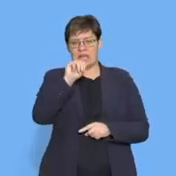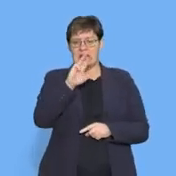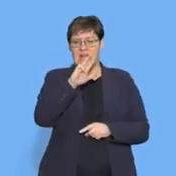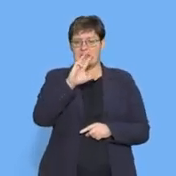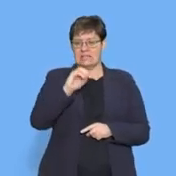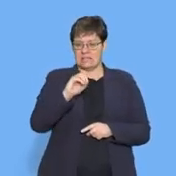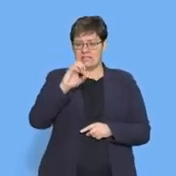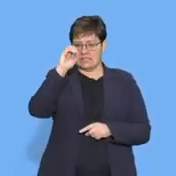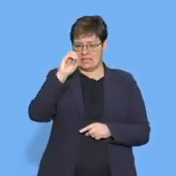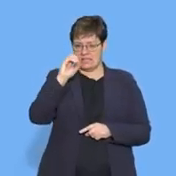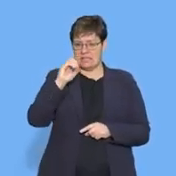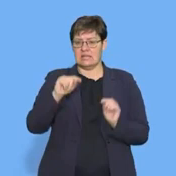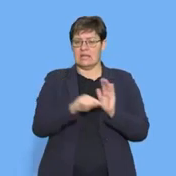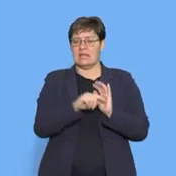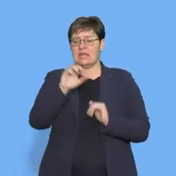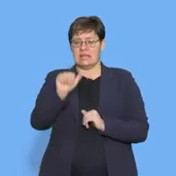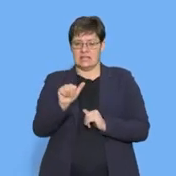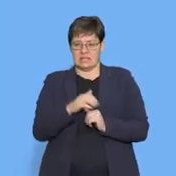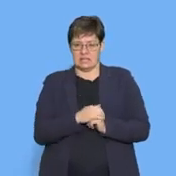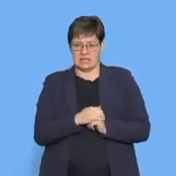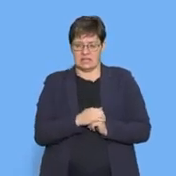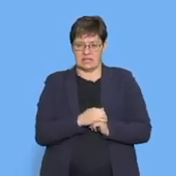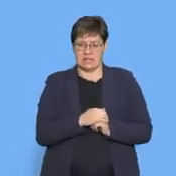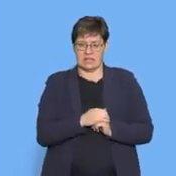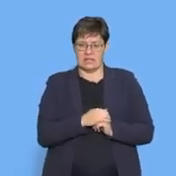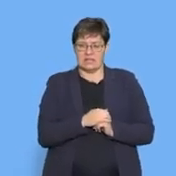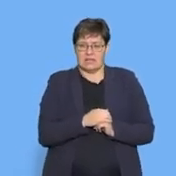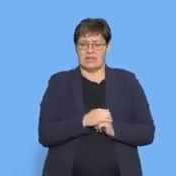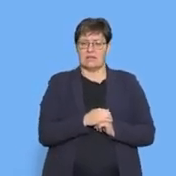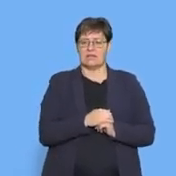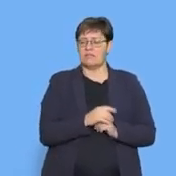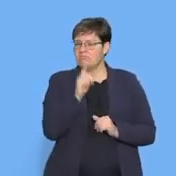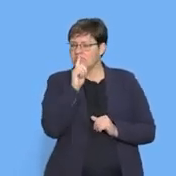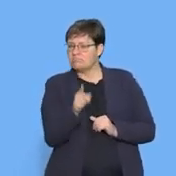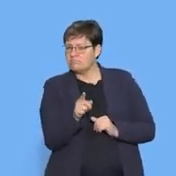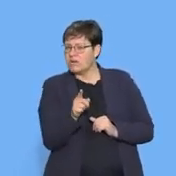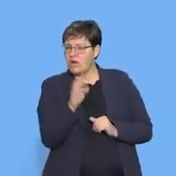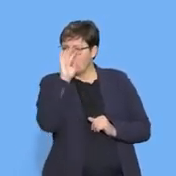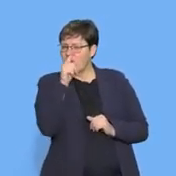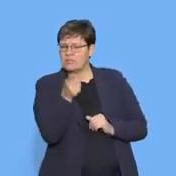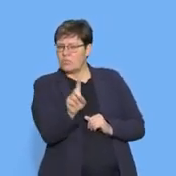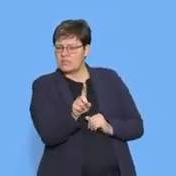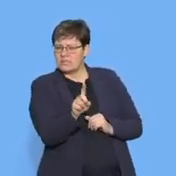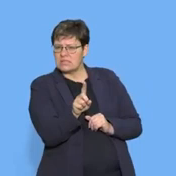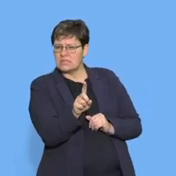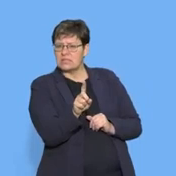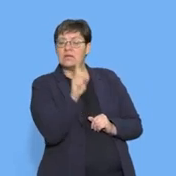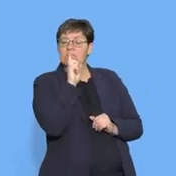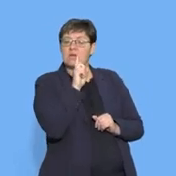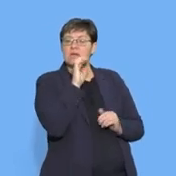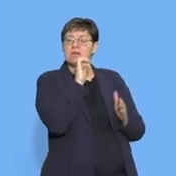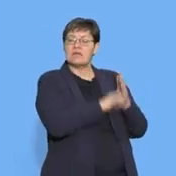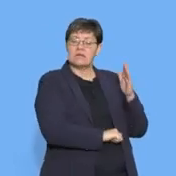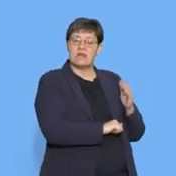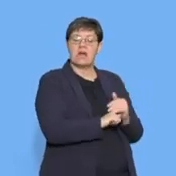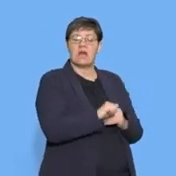throughout by sine of 90 minus theta, but what do you notice about sine of 90 minus theta? What does it remind you of? Can you remember?